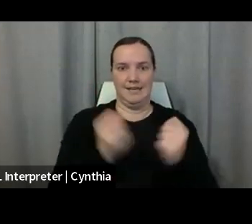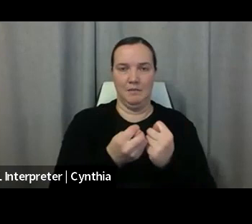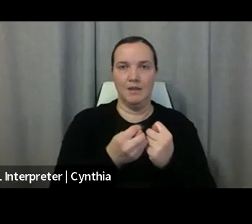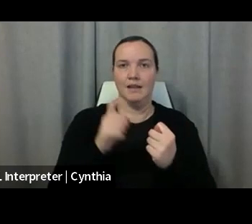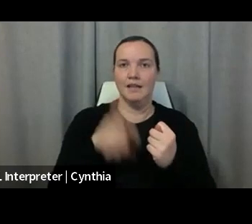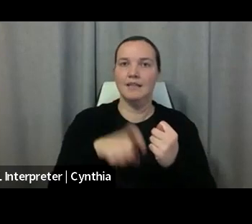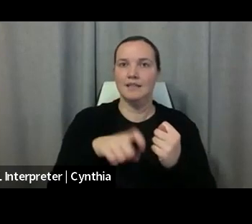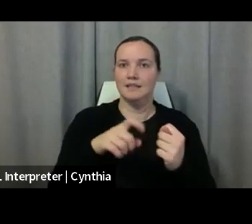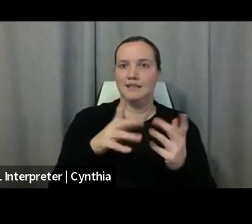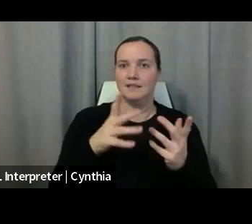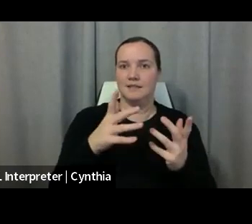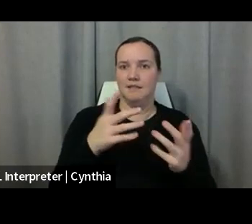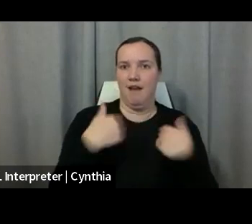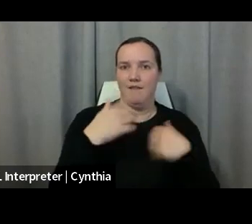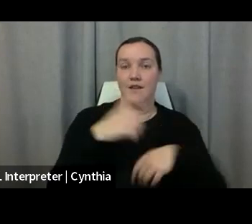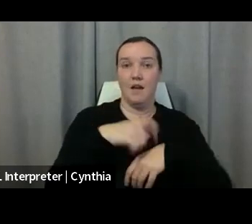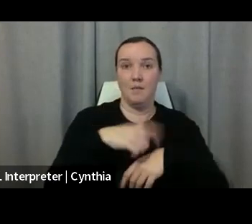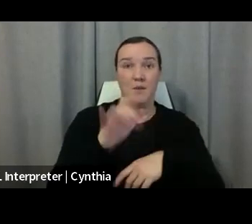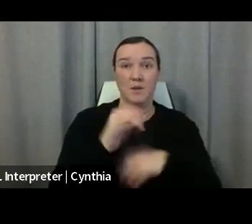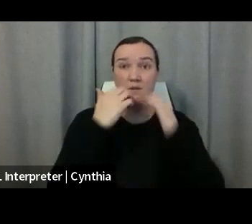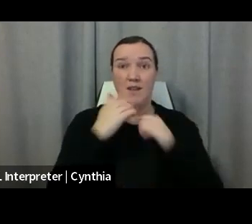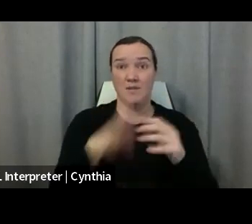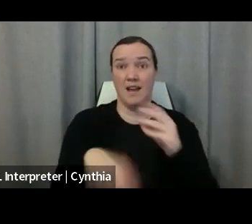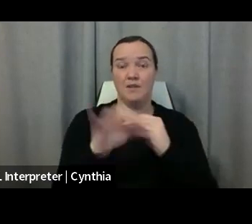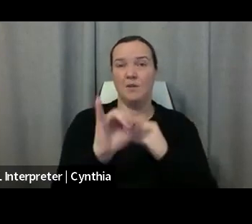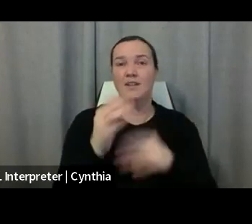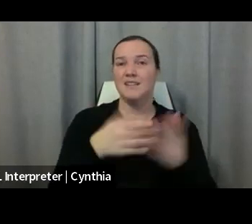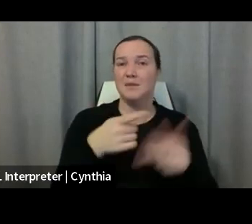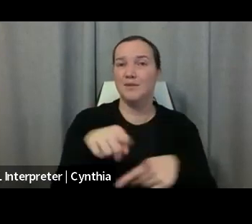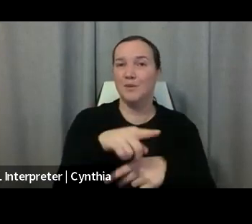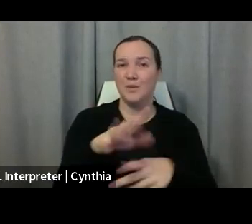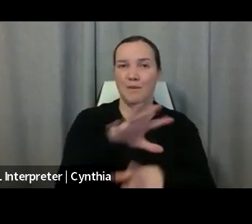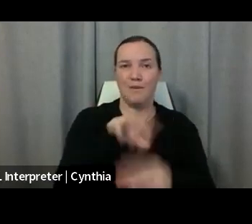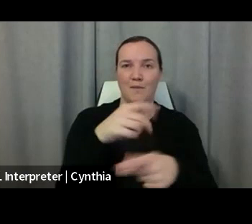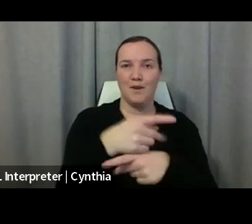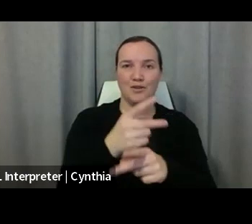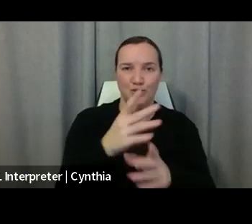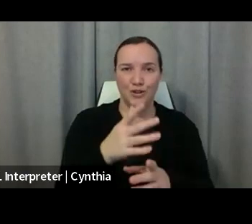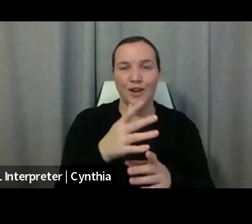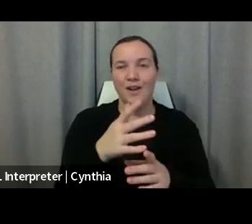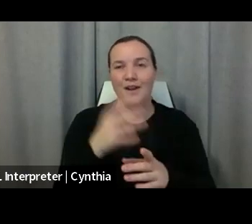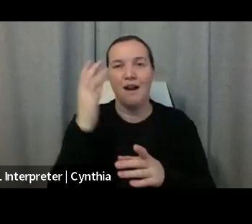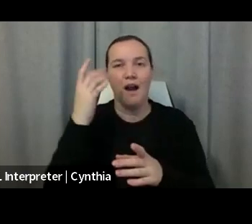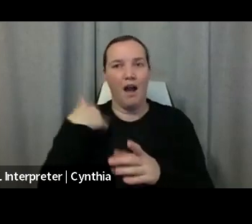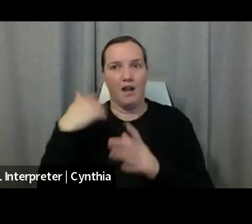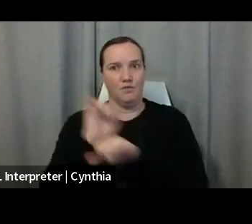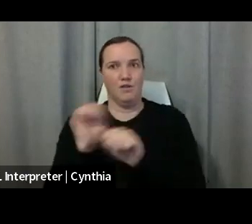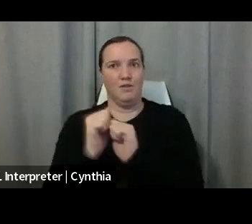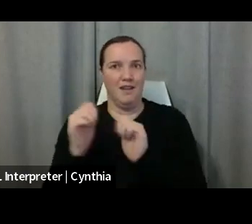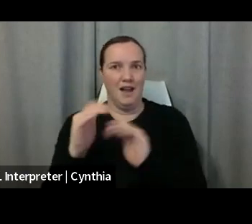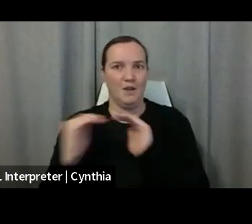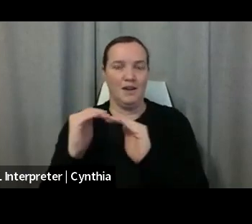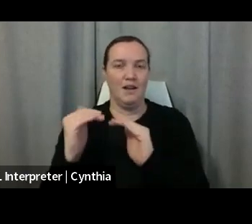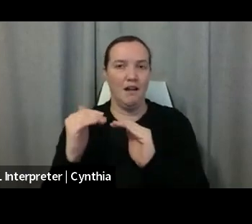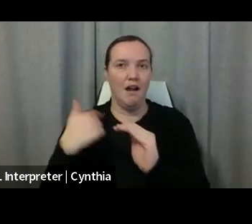it as value added, because some of you I know have been on productions, because as I've done the work with equity, I know I've encountered folks who talk about being on certain productions that